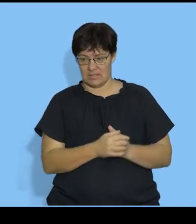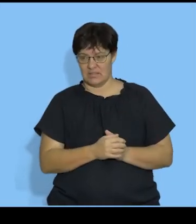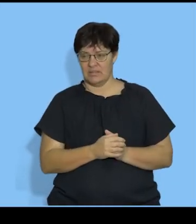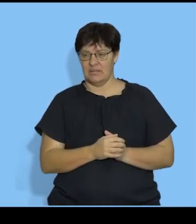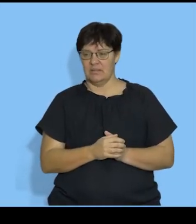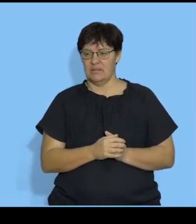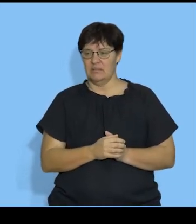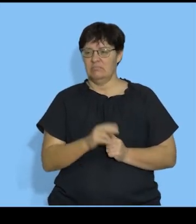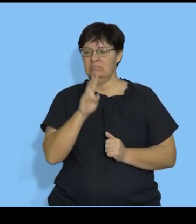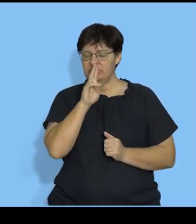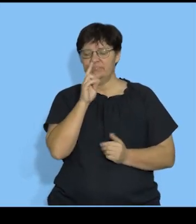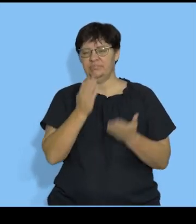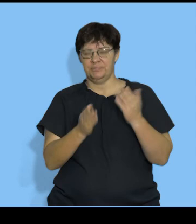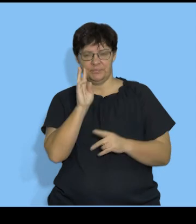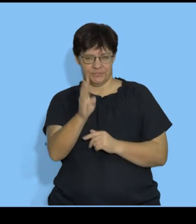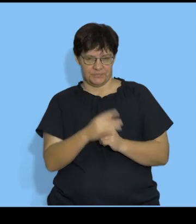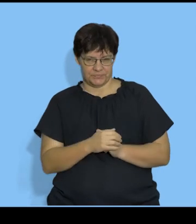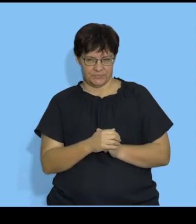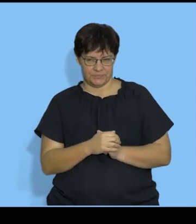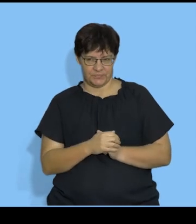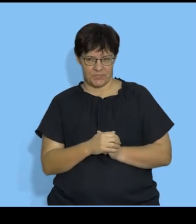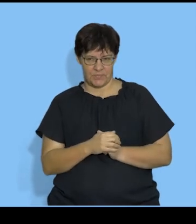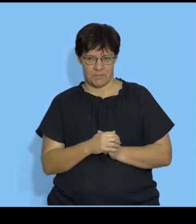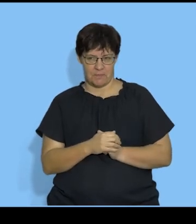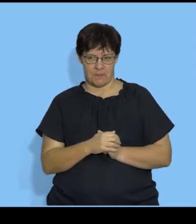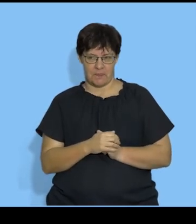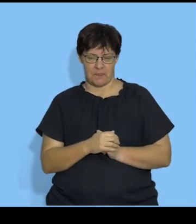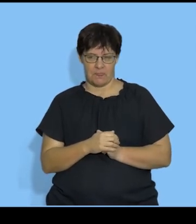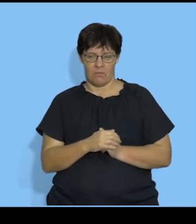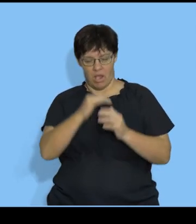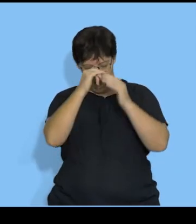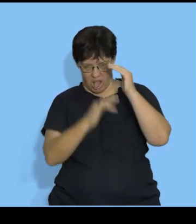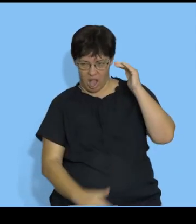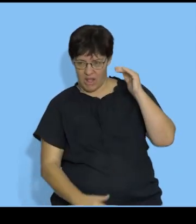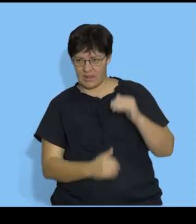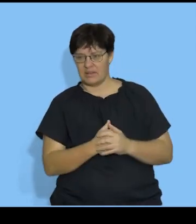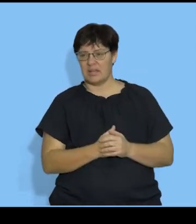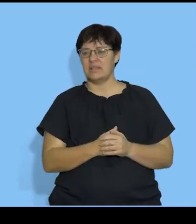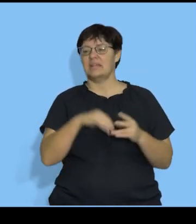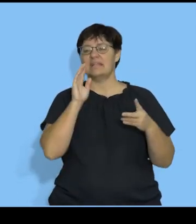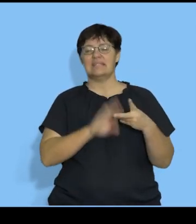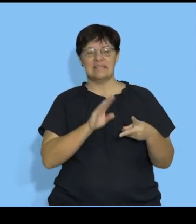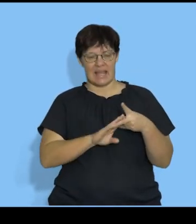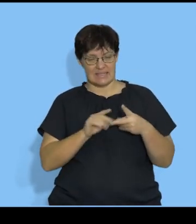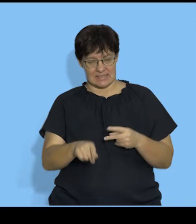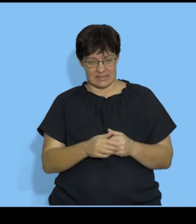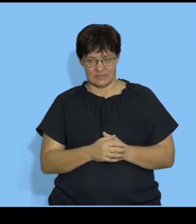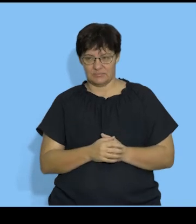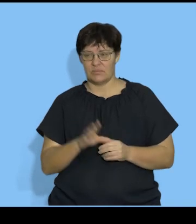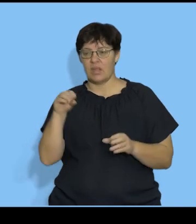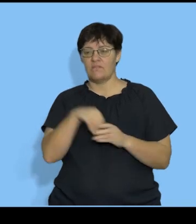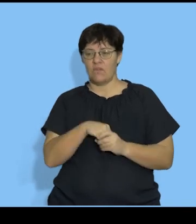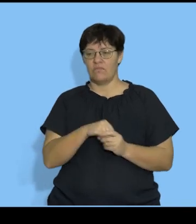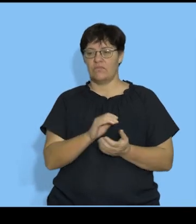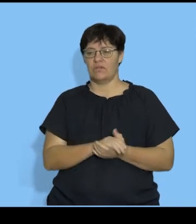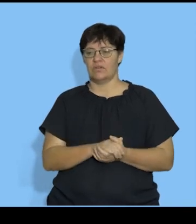to compare it because the table is it's quite long, and then there is the second part of it that involves the